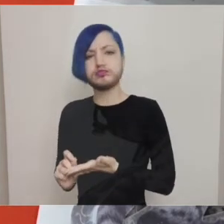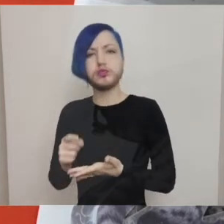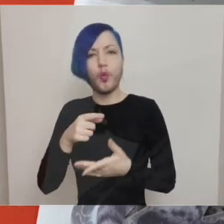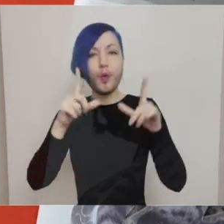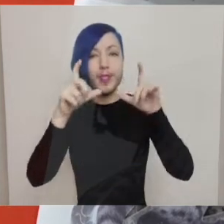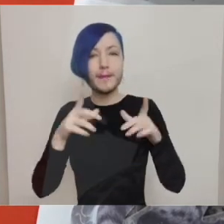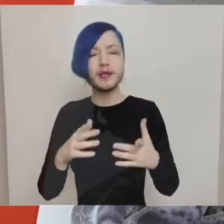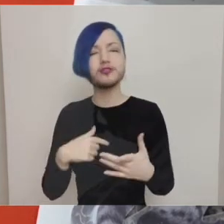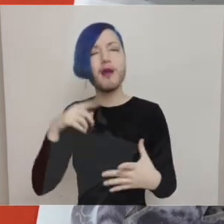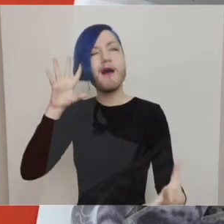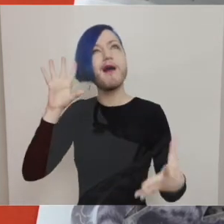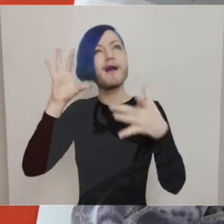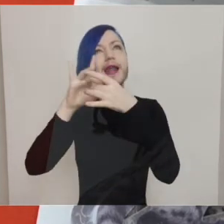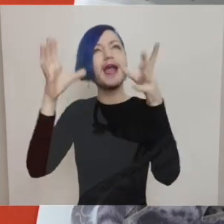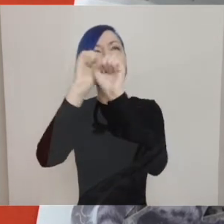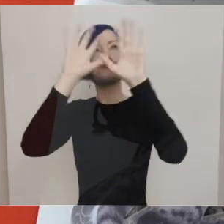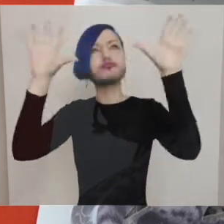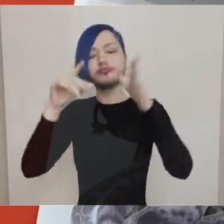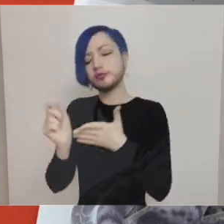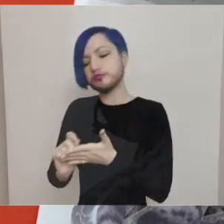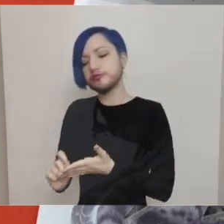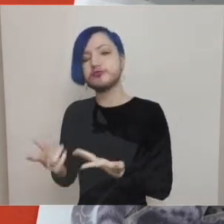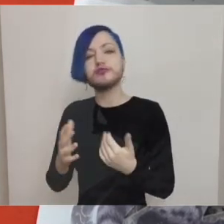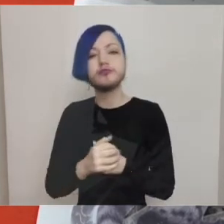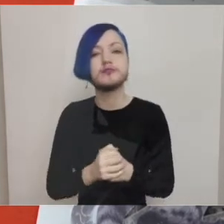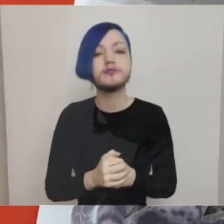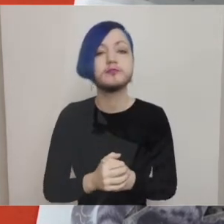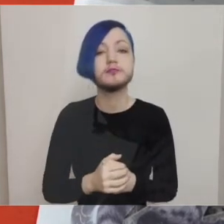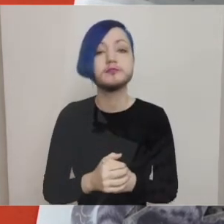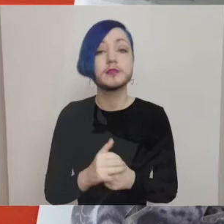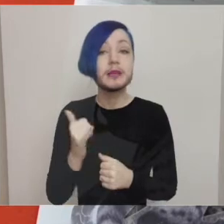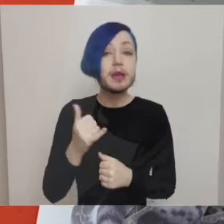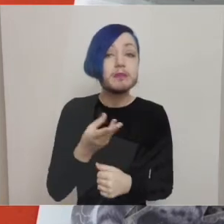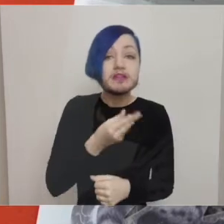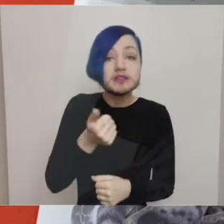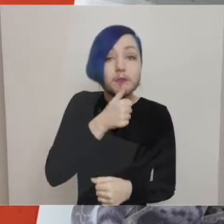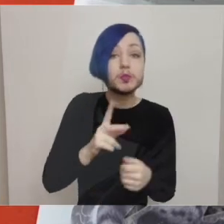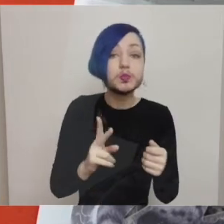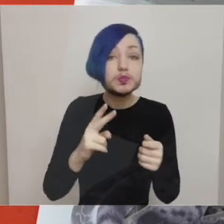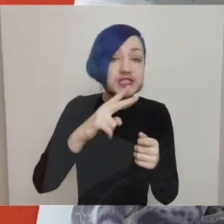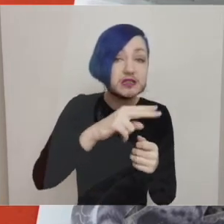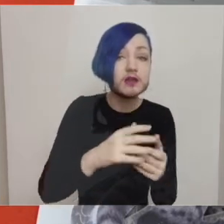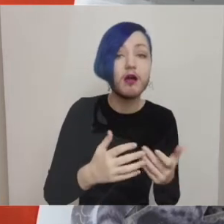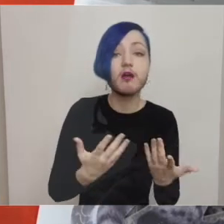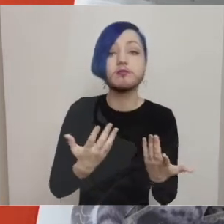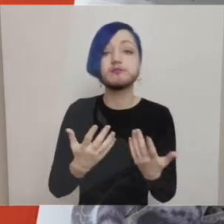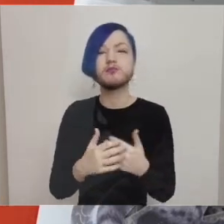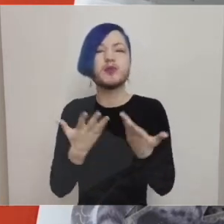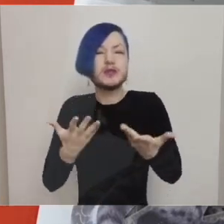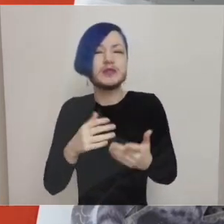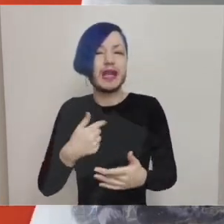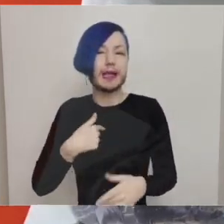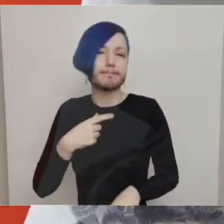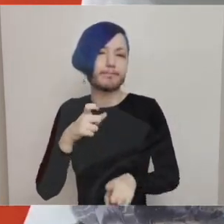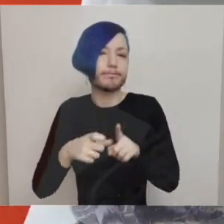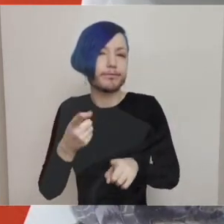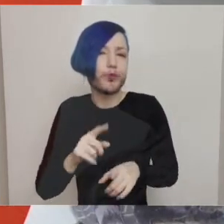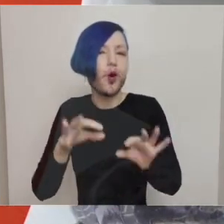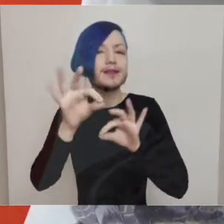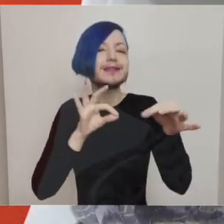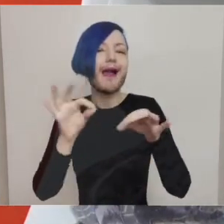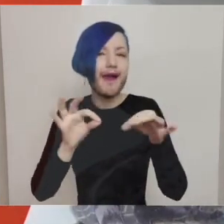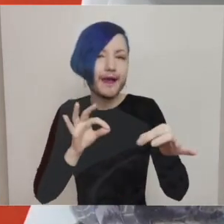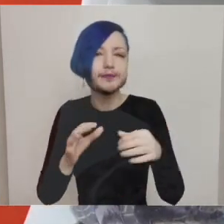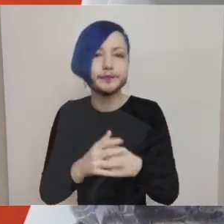make you connect with. Some people may be using scissors, but today we're going to be tearing